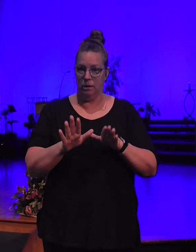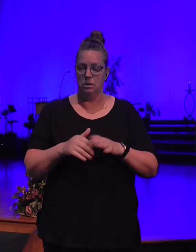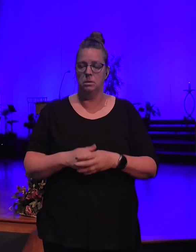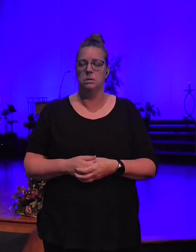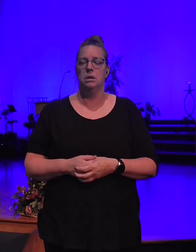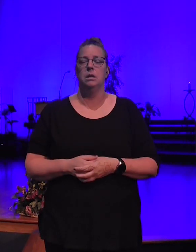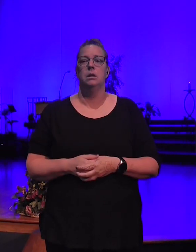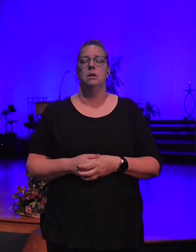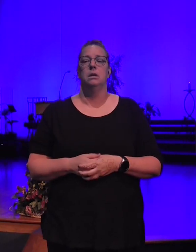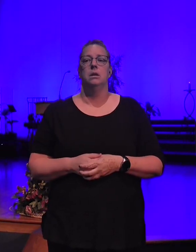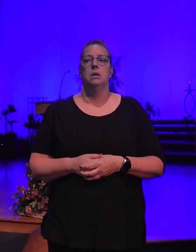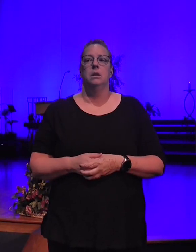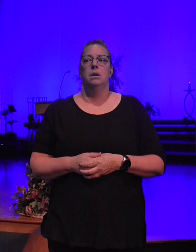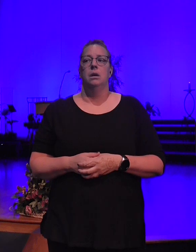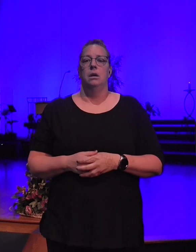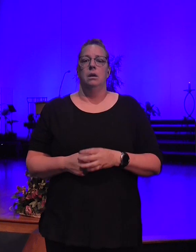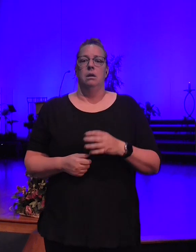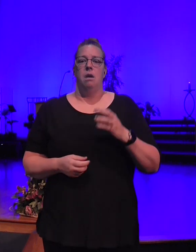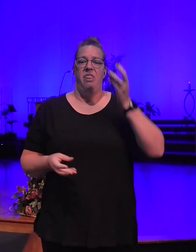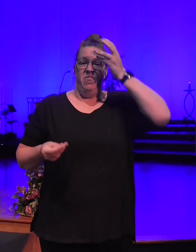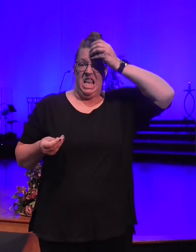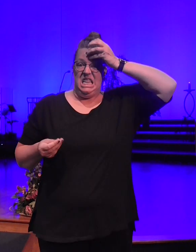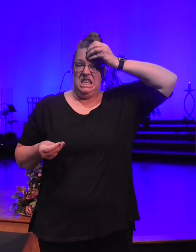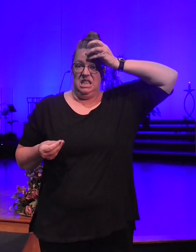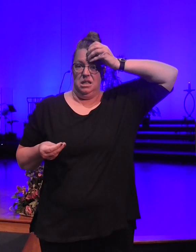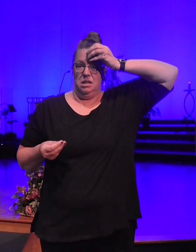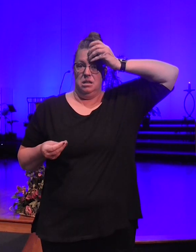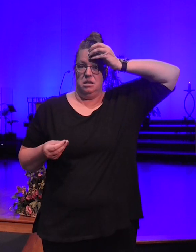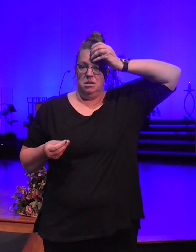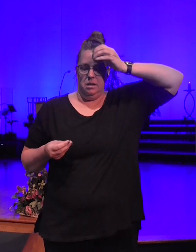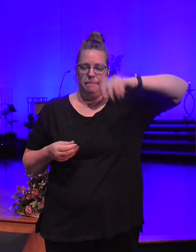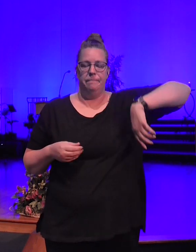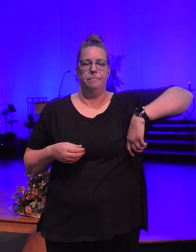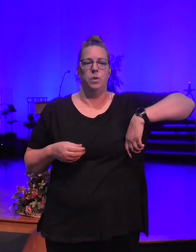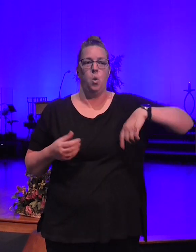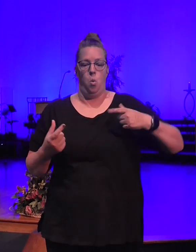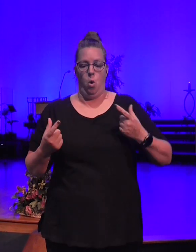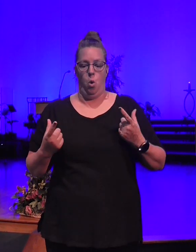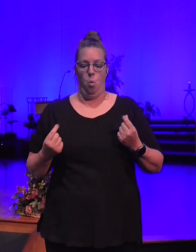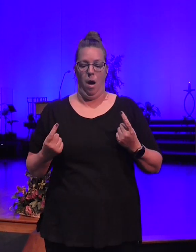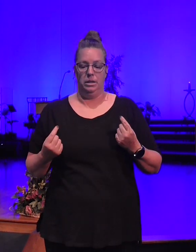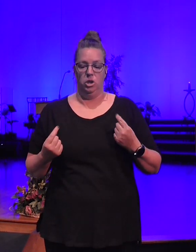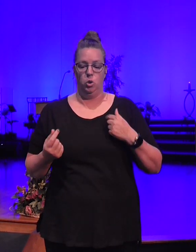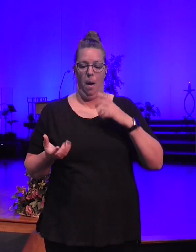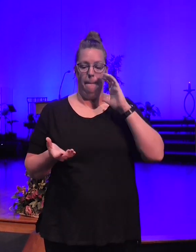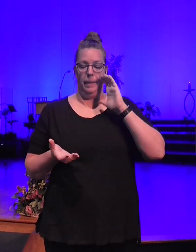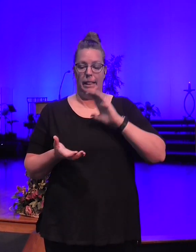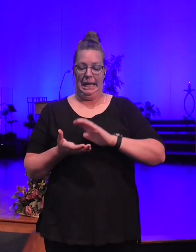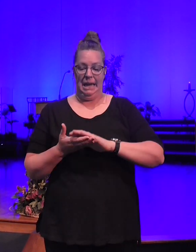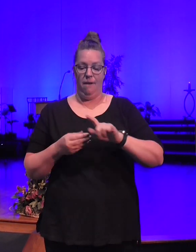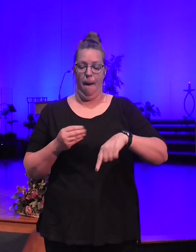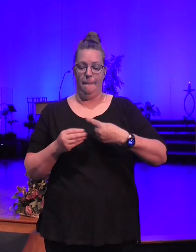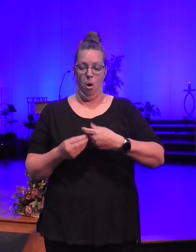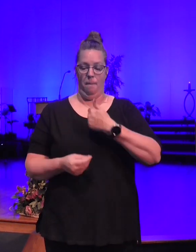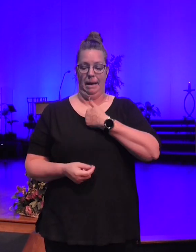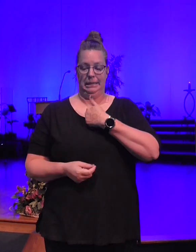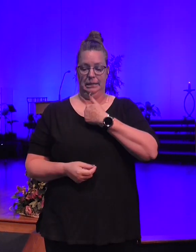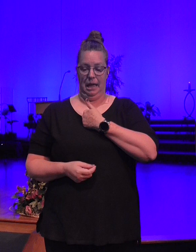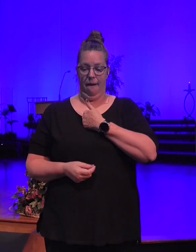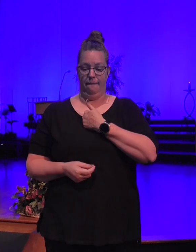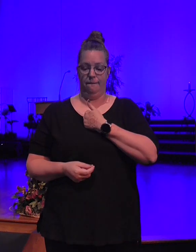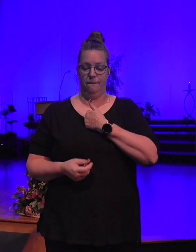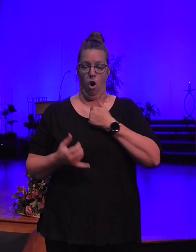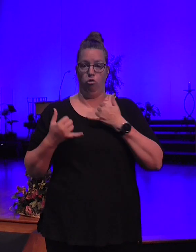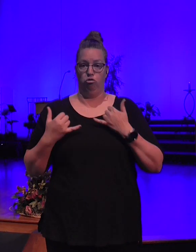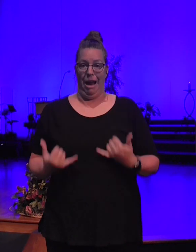And I want you to just think, what do I believe about myself